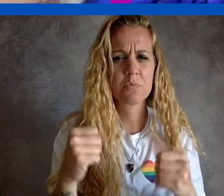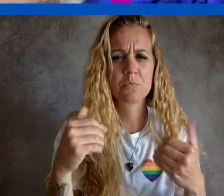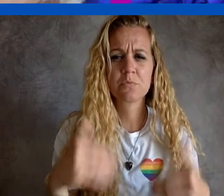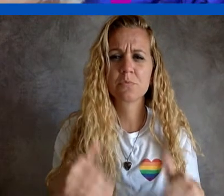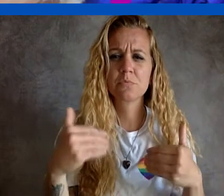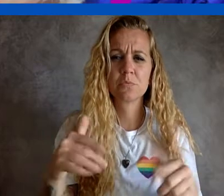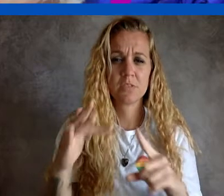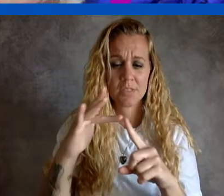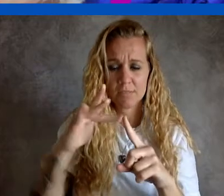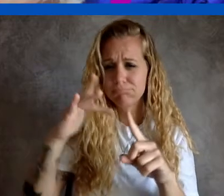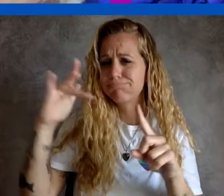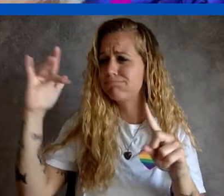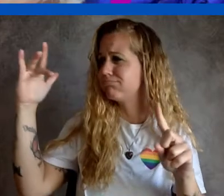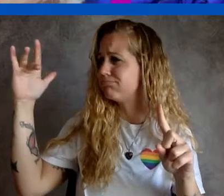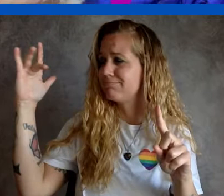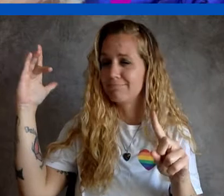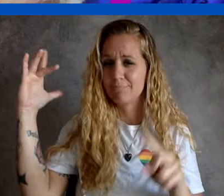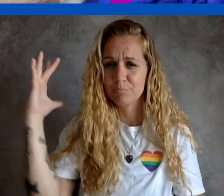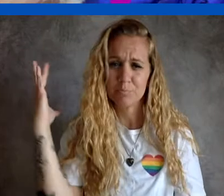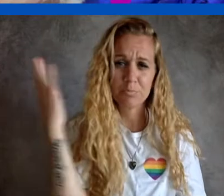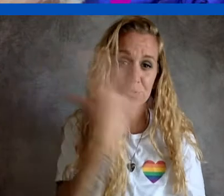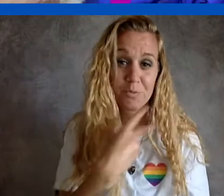what makes us